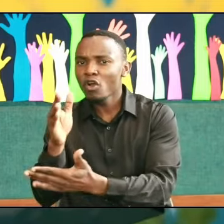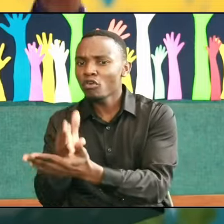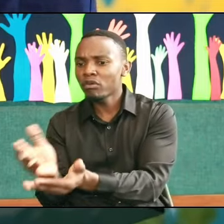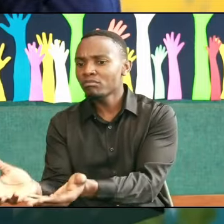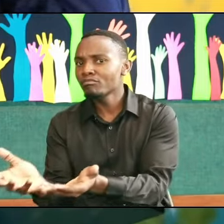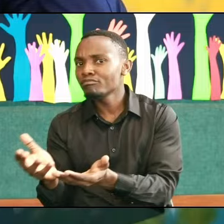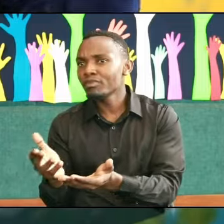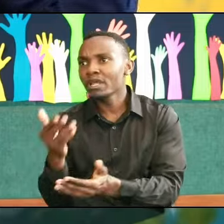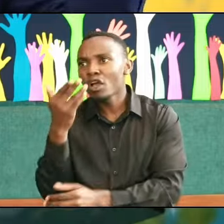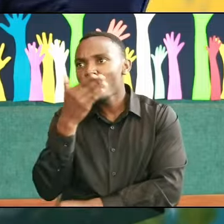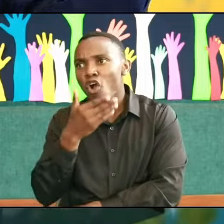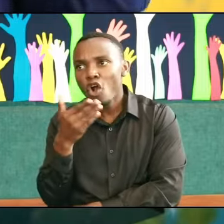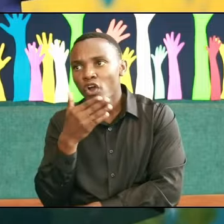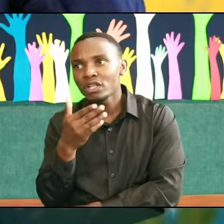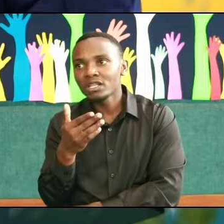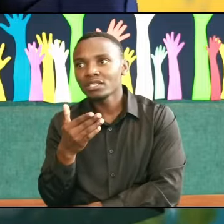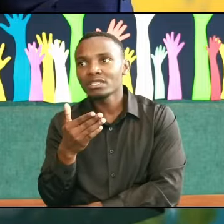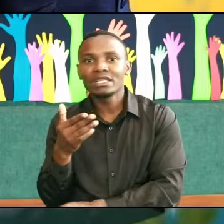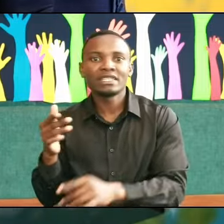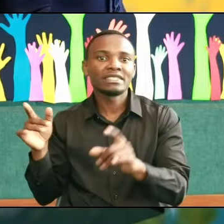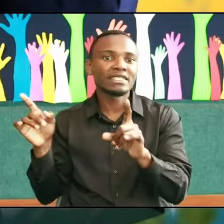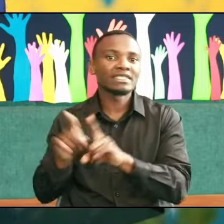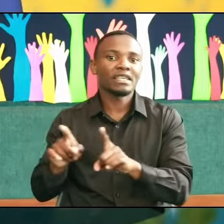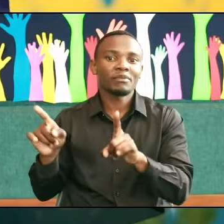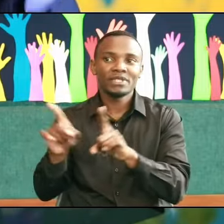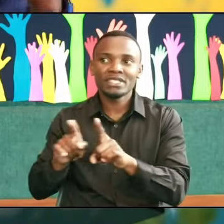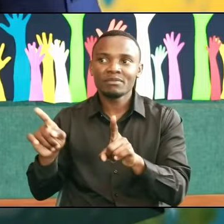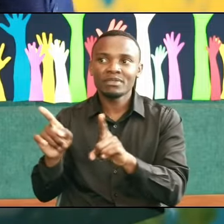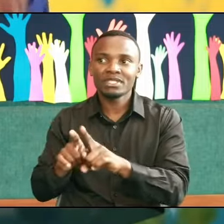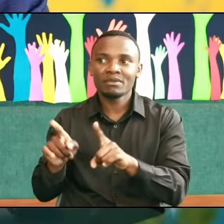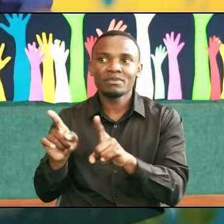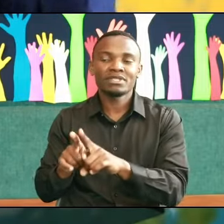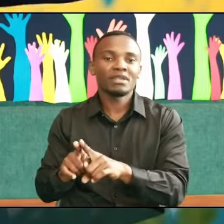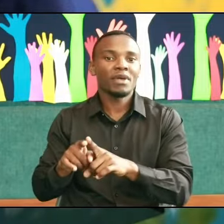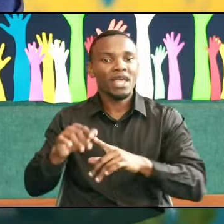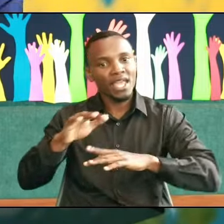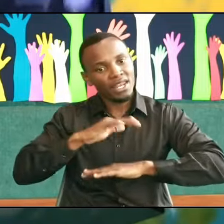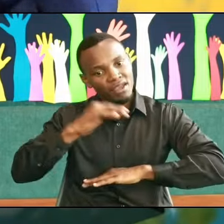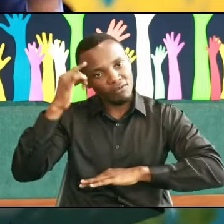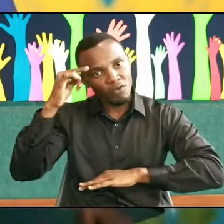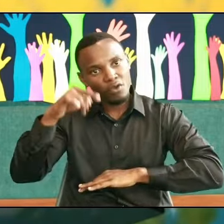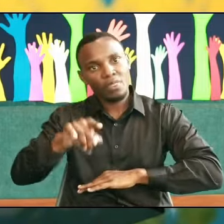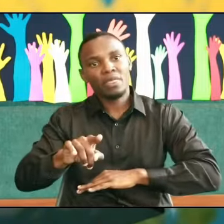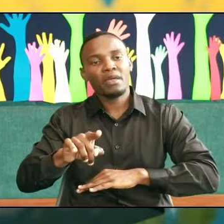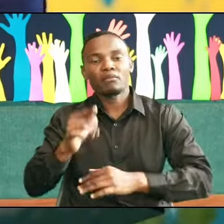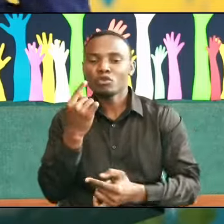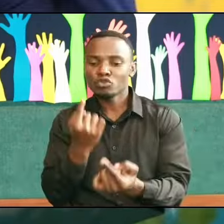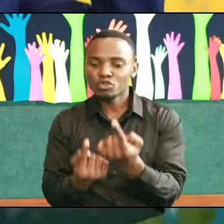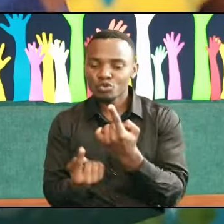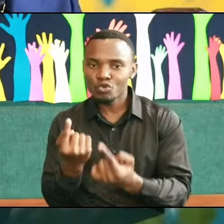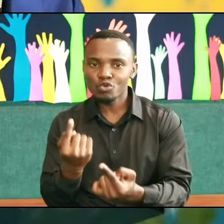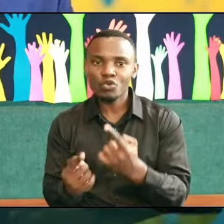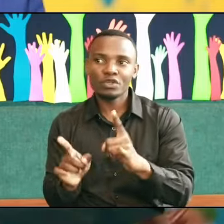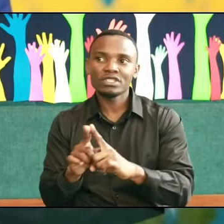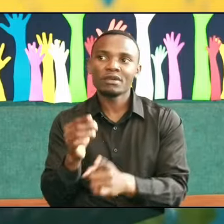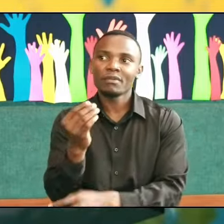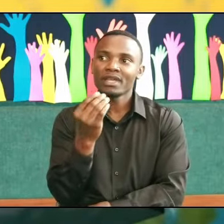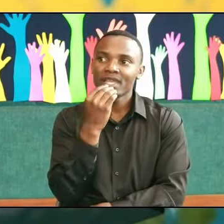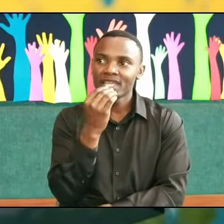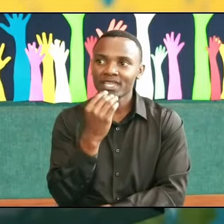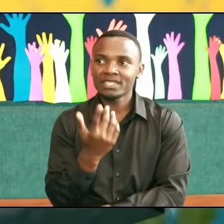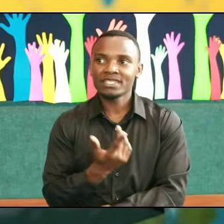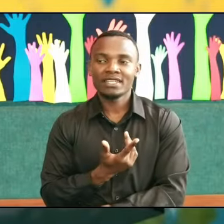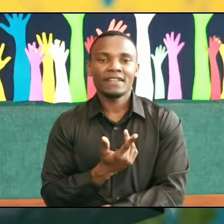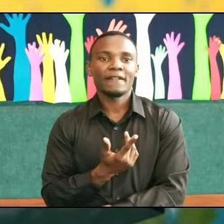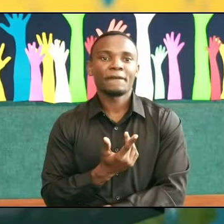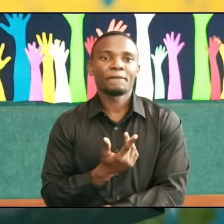The oil is the same level where it has been. It's enough for them to cook and eat. He takes it back, it's empty.